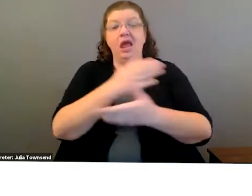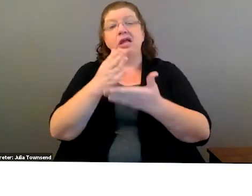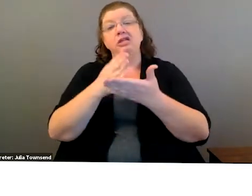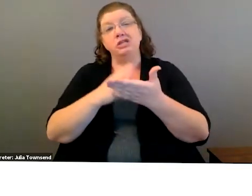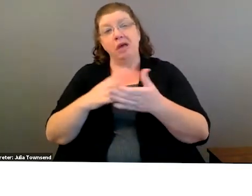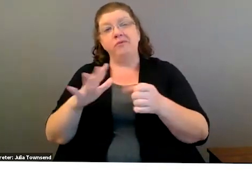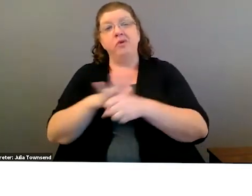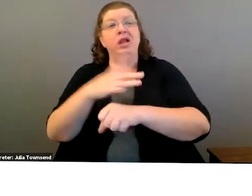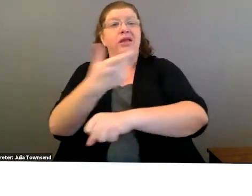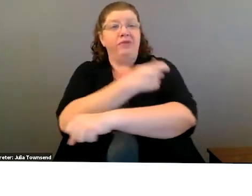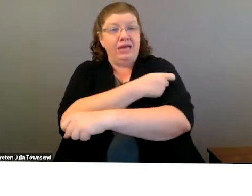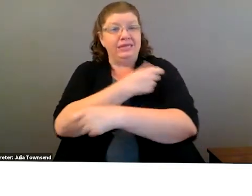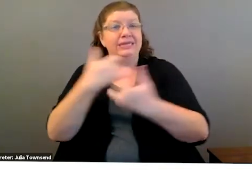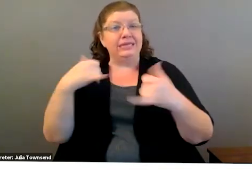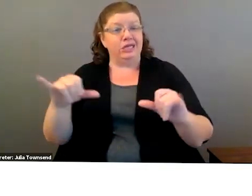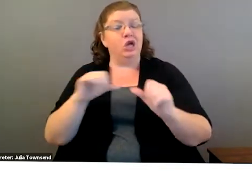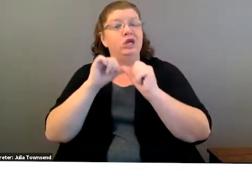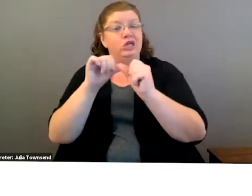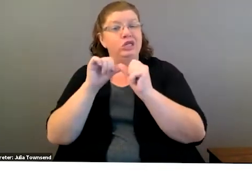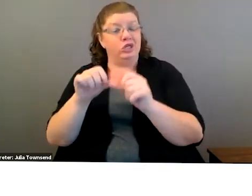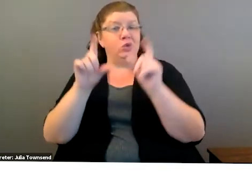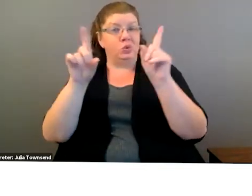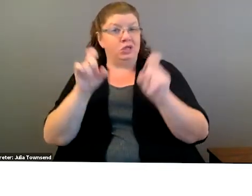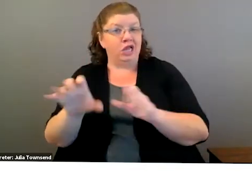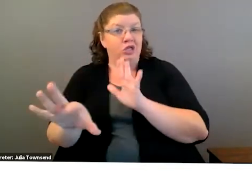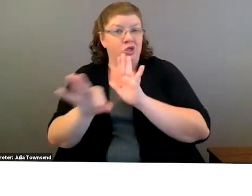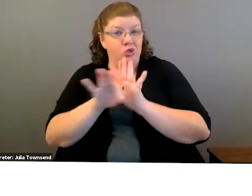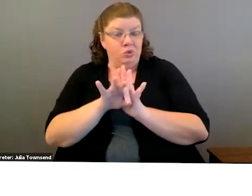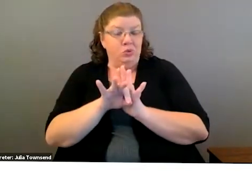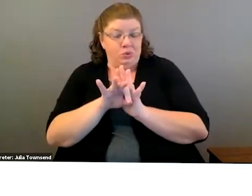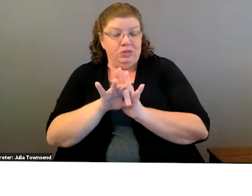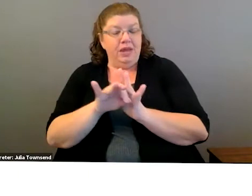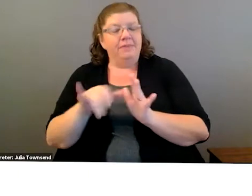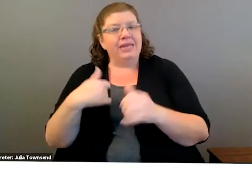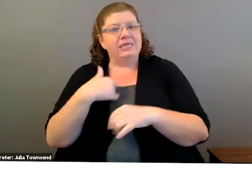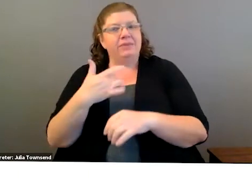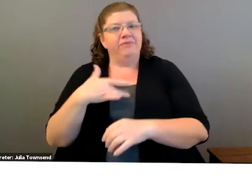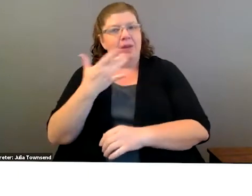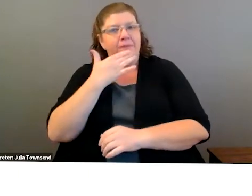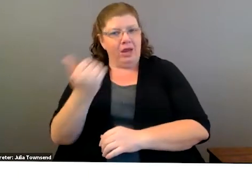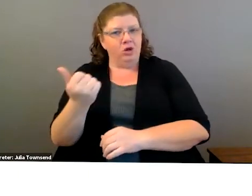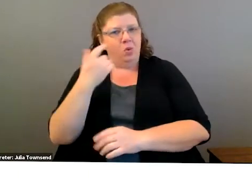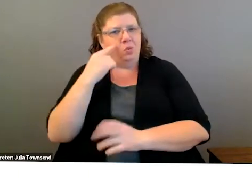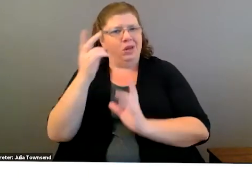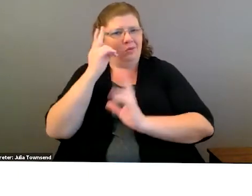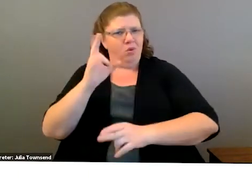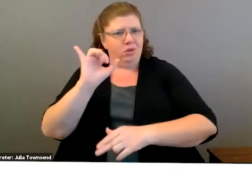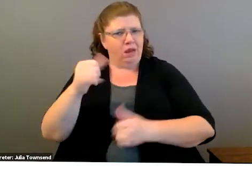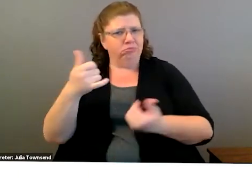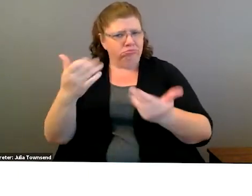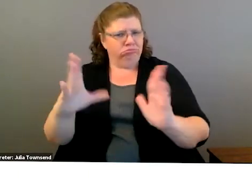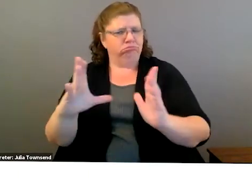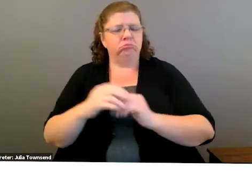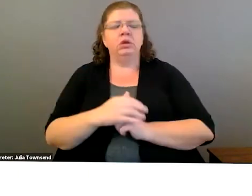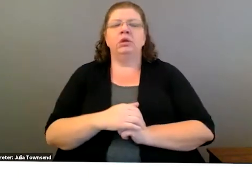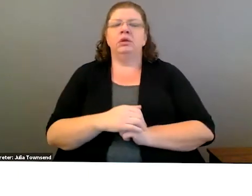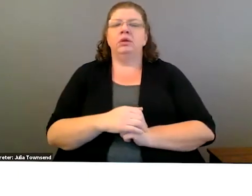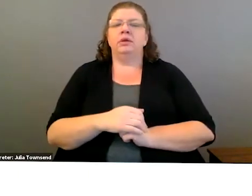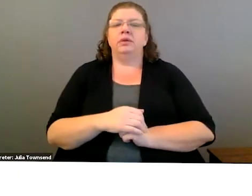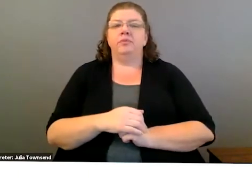employees choose to continue surveillance testing because it makes them feel better, and we honor that.